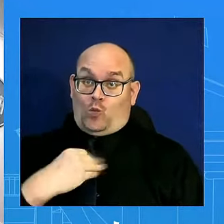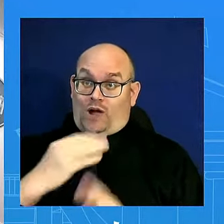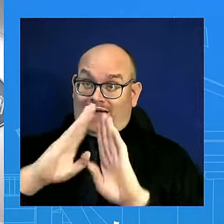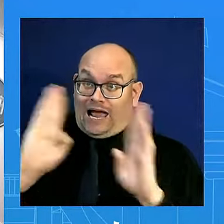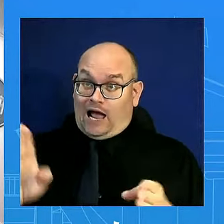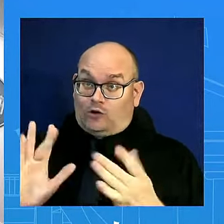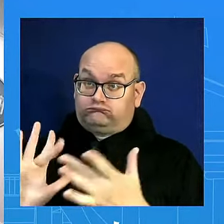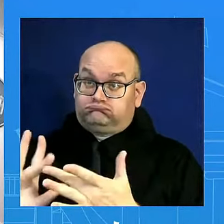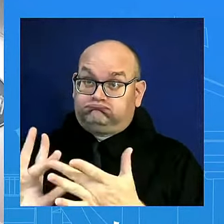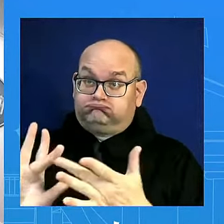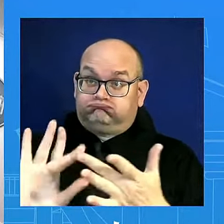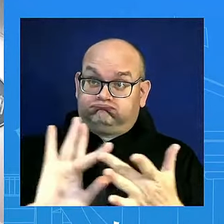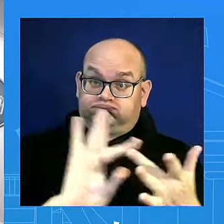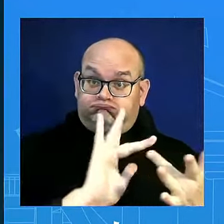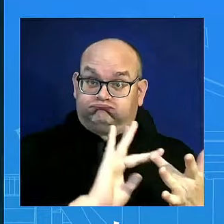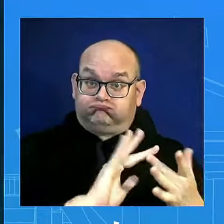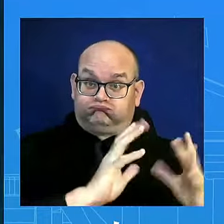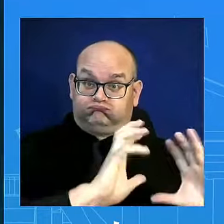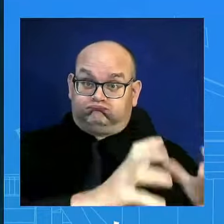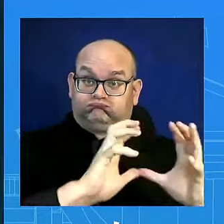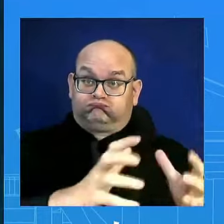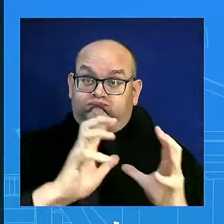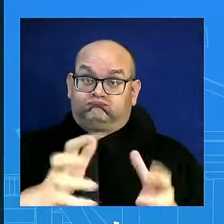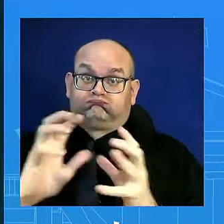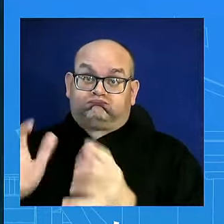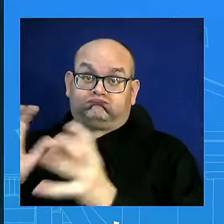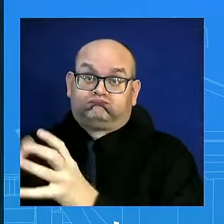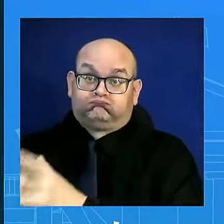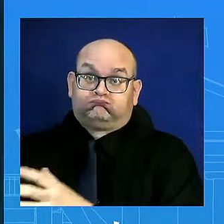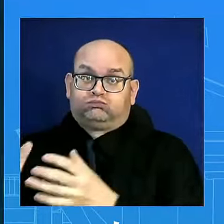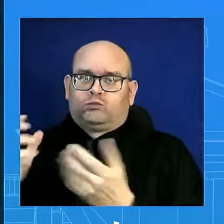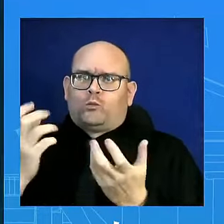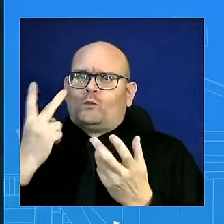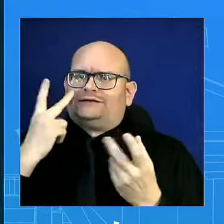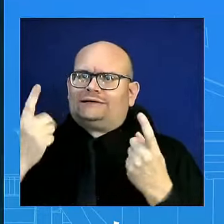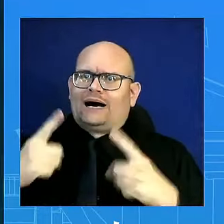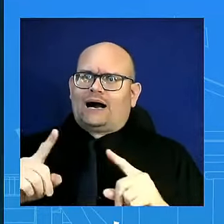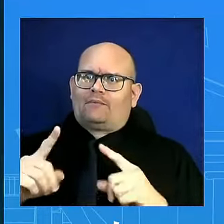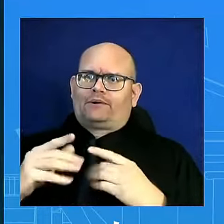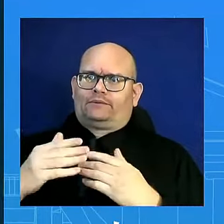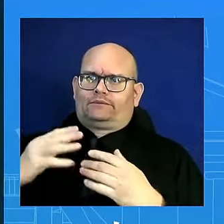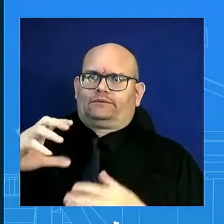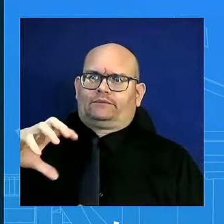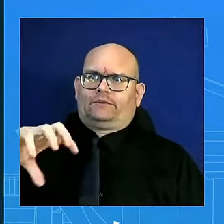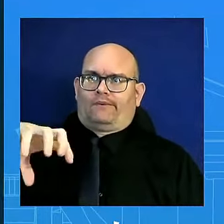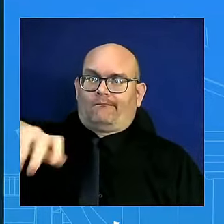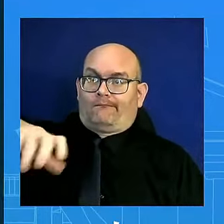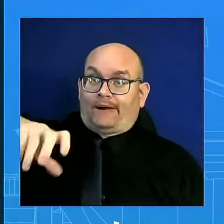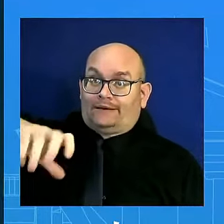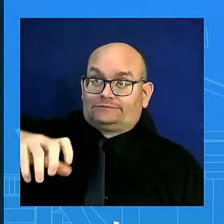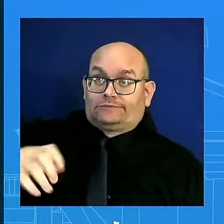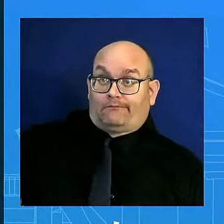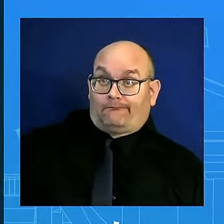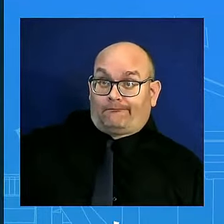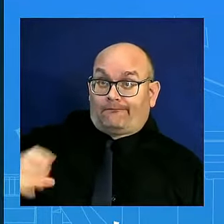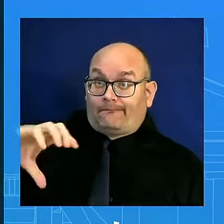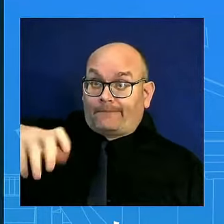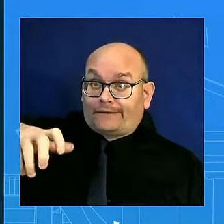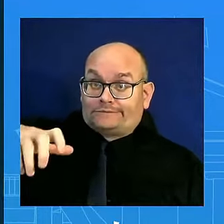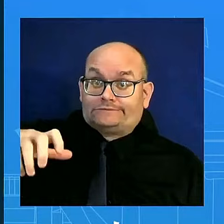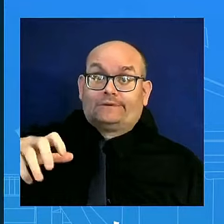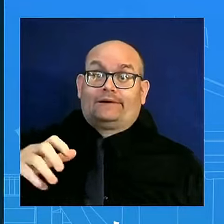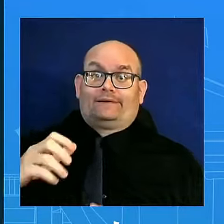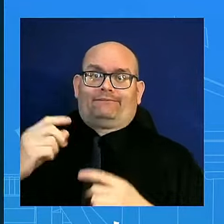next? So we're monitoring the situation in Bangladesh very closely. We have long called for